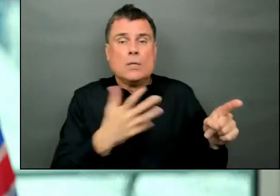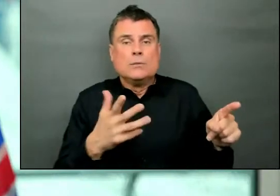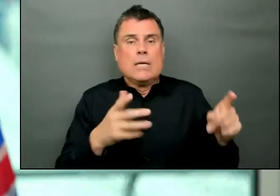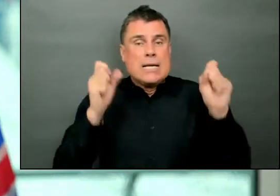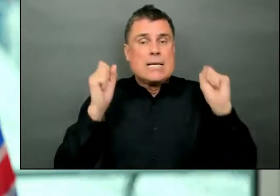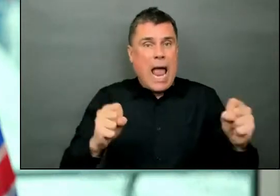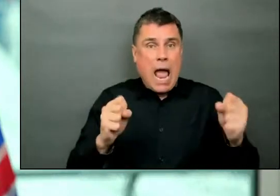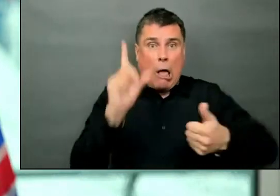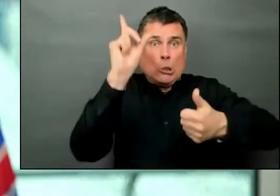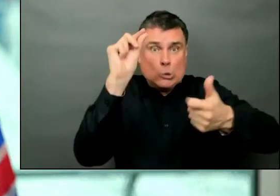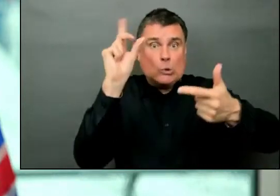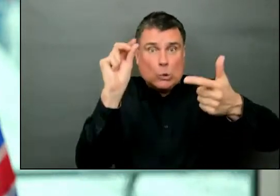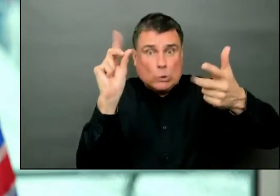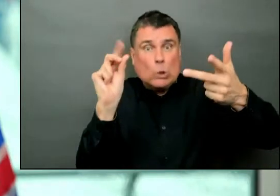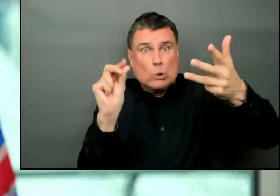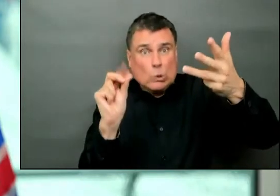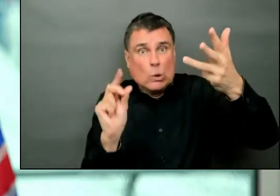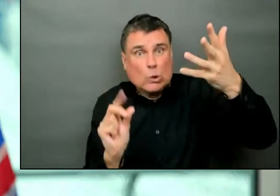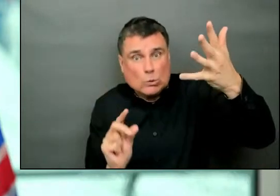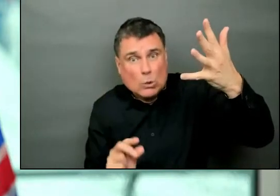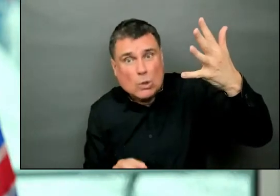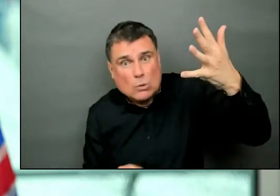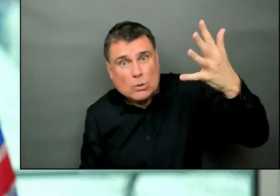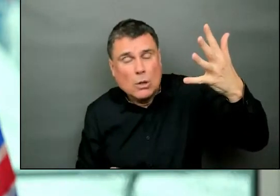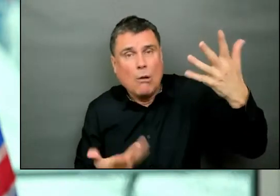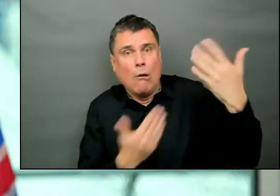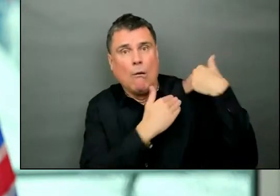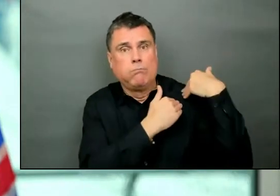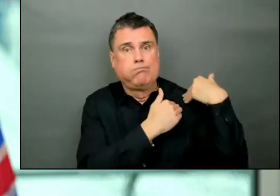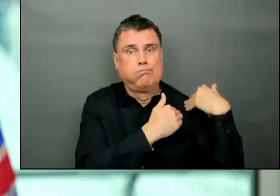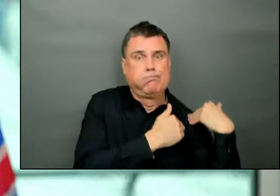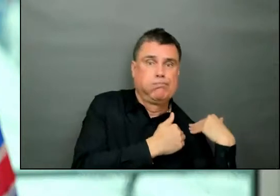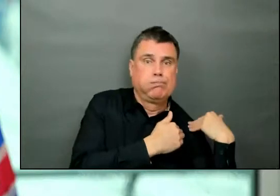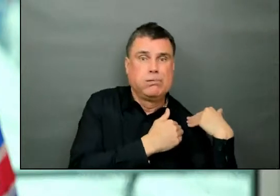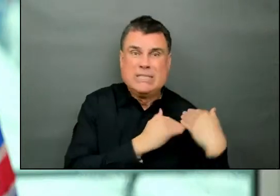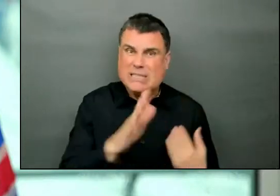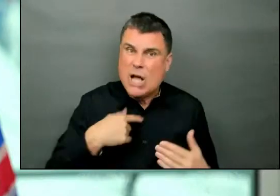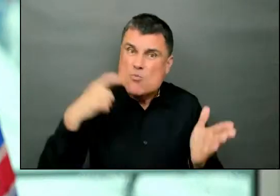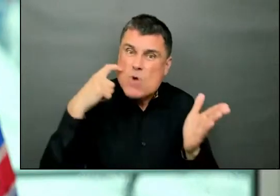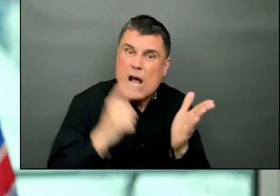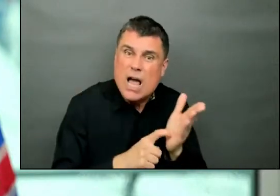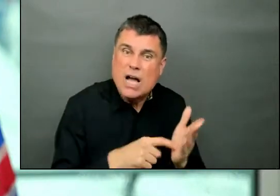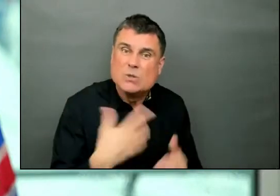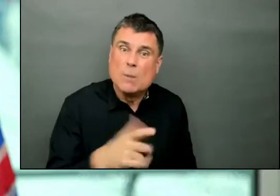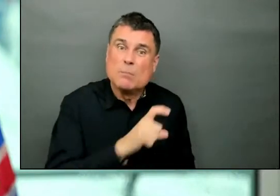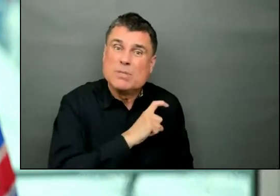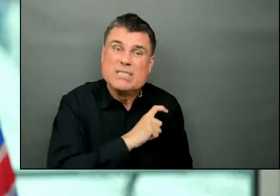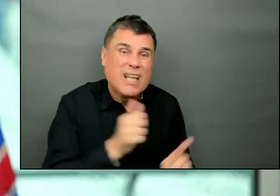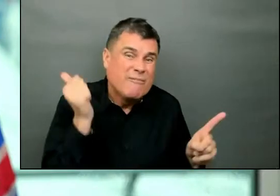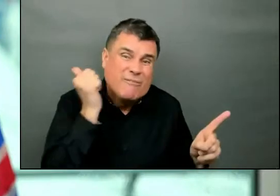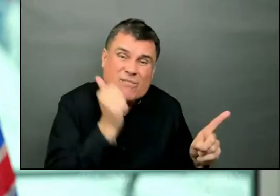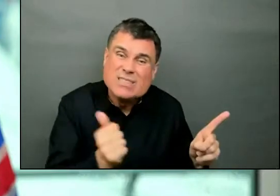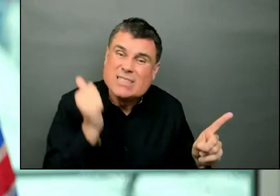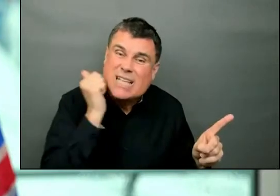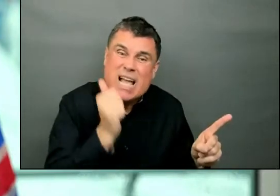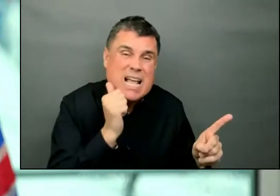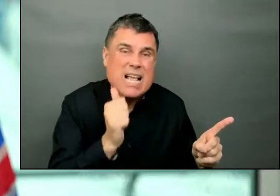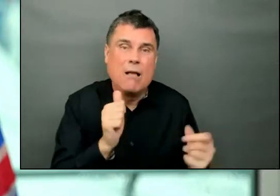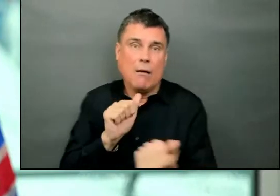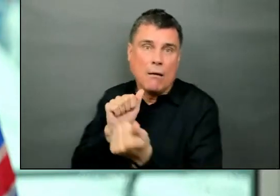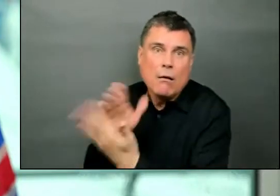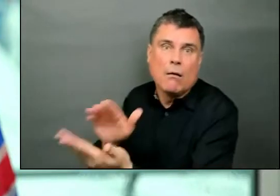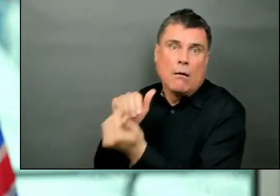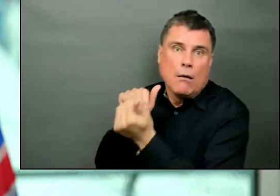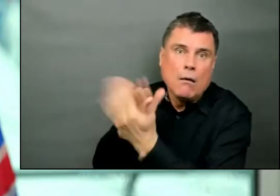issues that police are facing every day on the front lines. And I recognized that in my submission, and we talked about that,